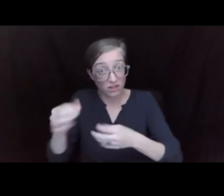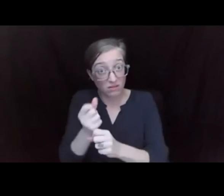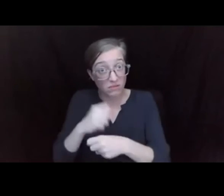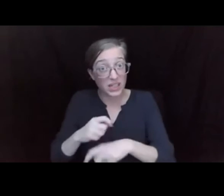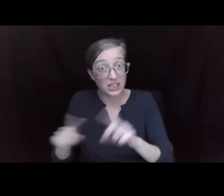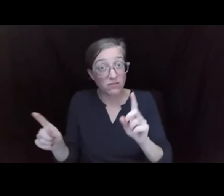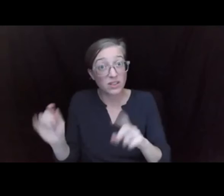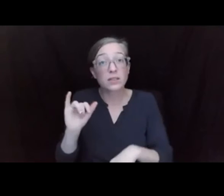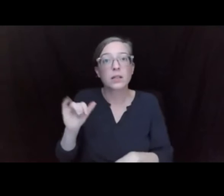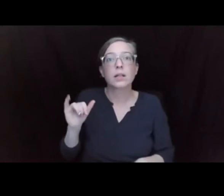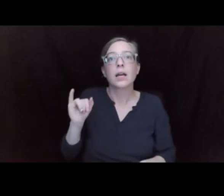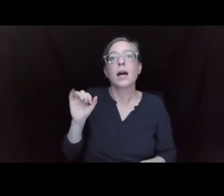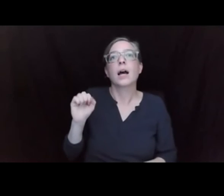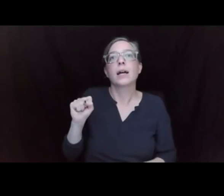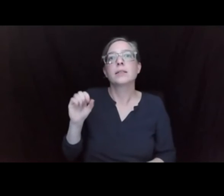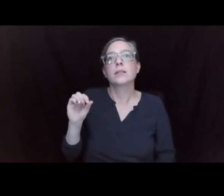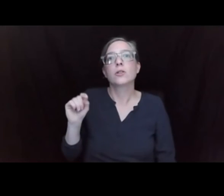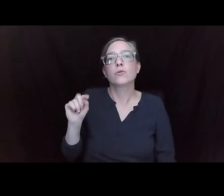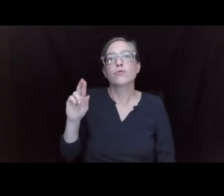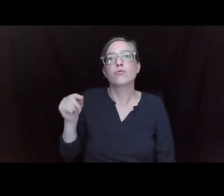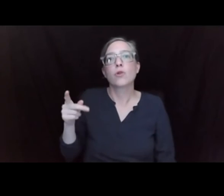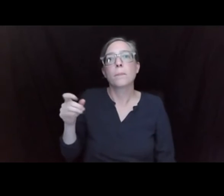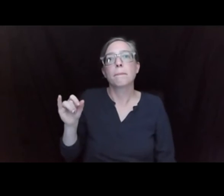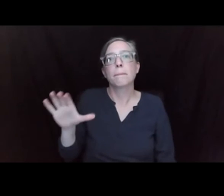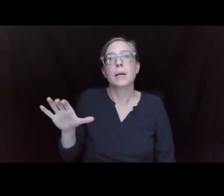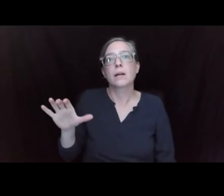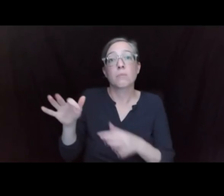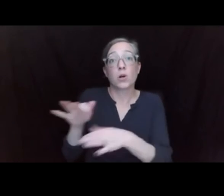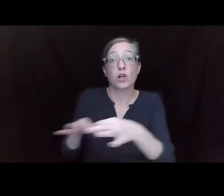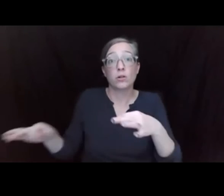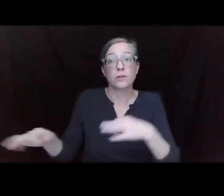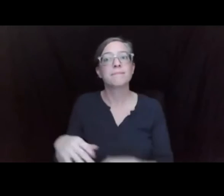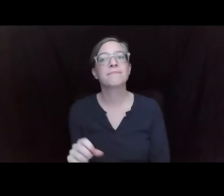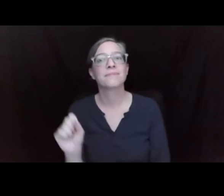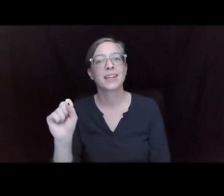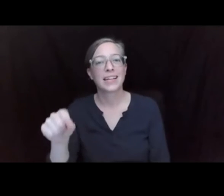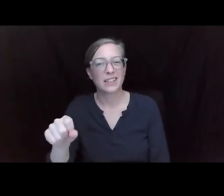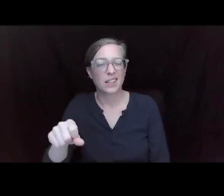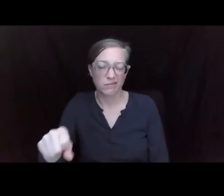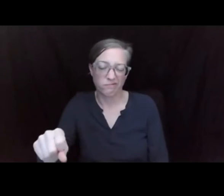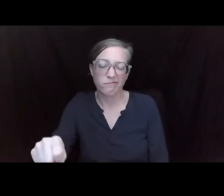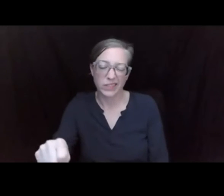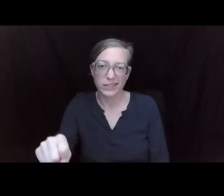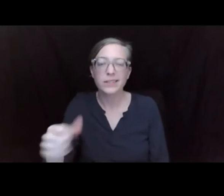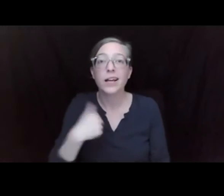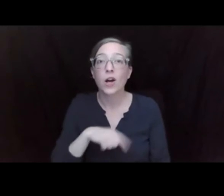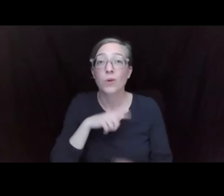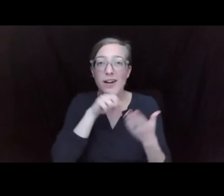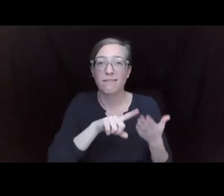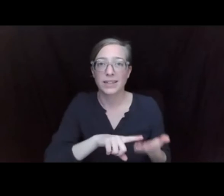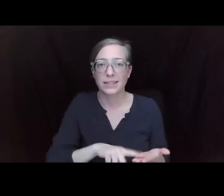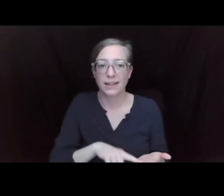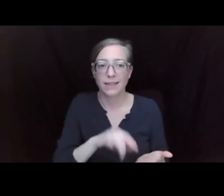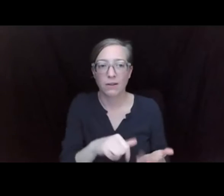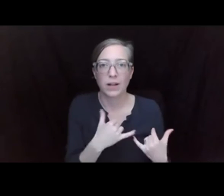particles? Yes, and that is something that we are actually investigating right now. Cells, biological cells